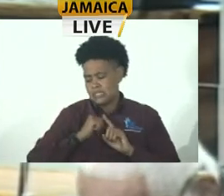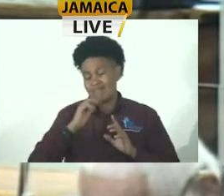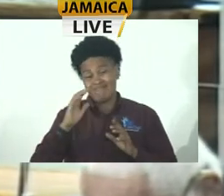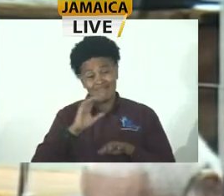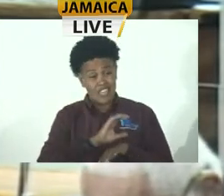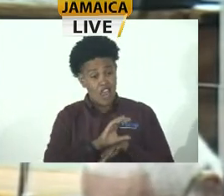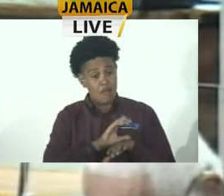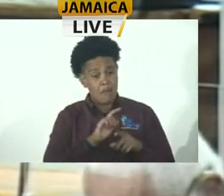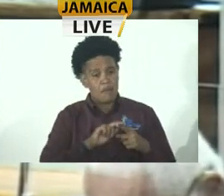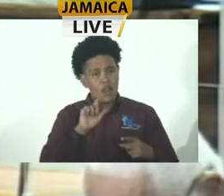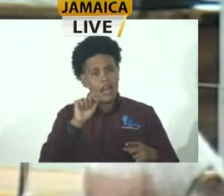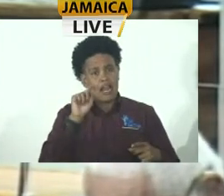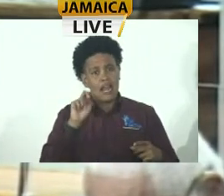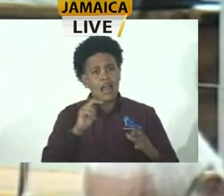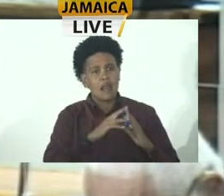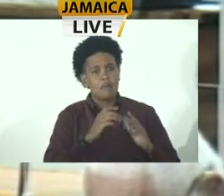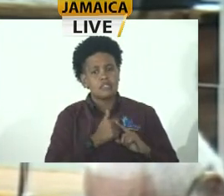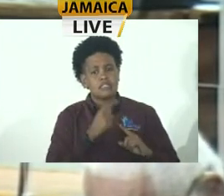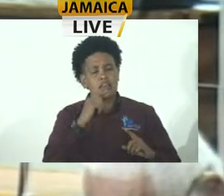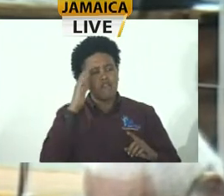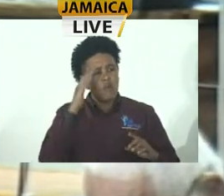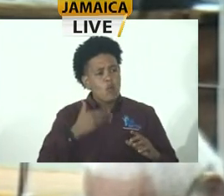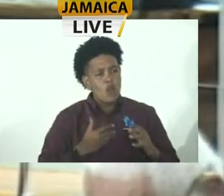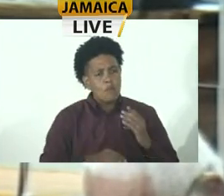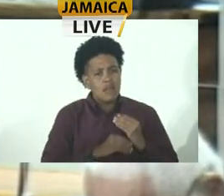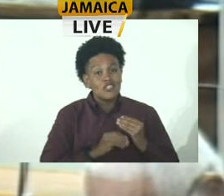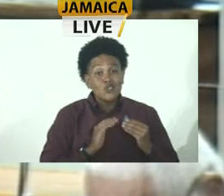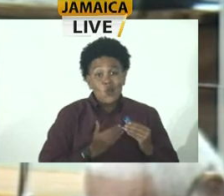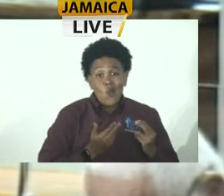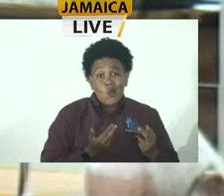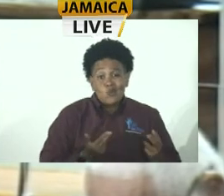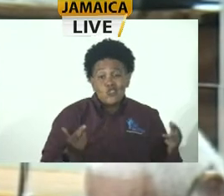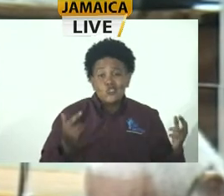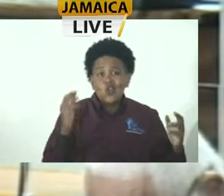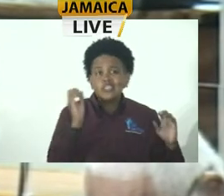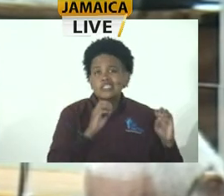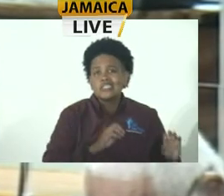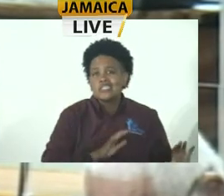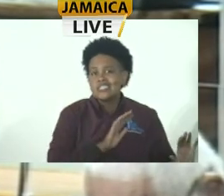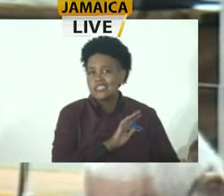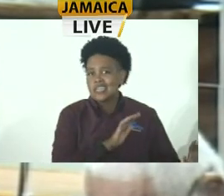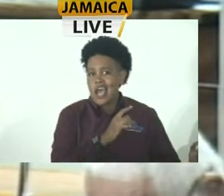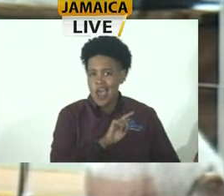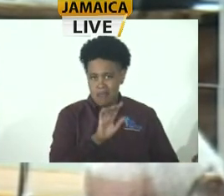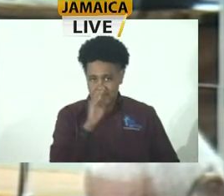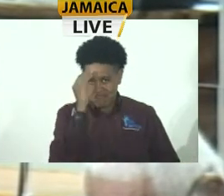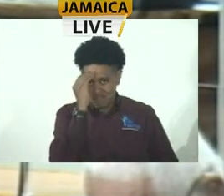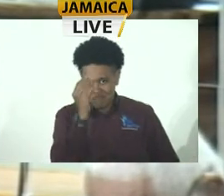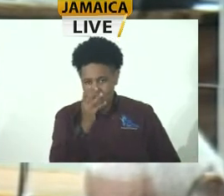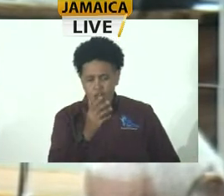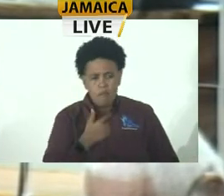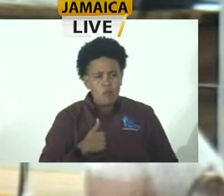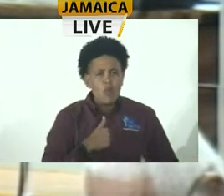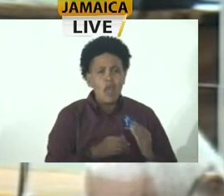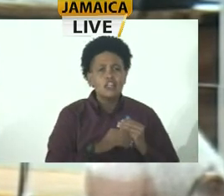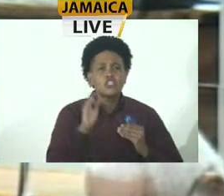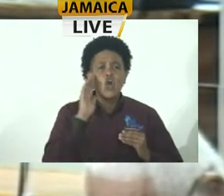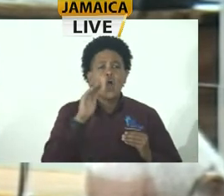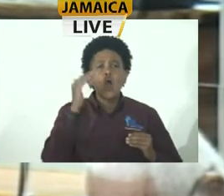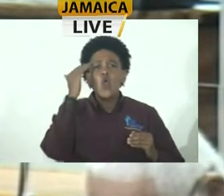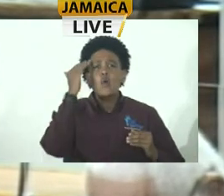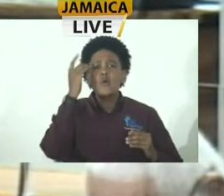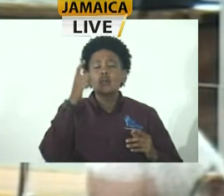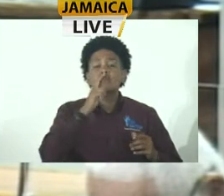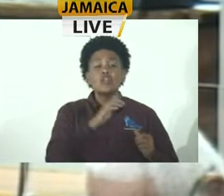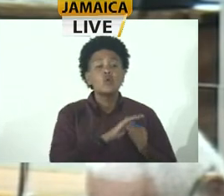america this is a welcome addition to our resource bank madam speaker we are all aware that the